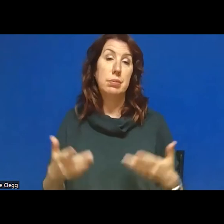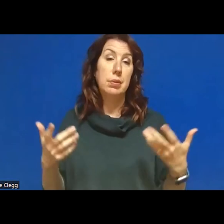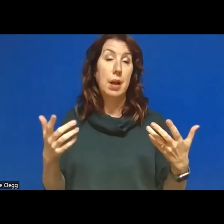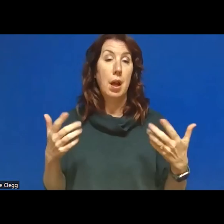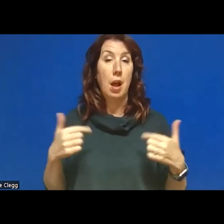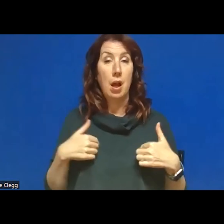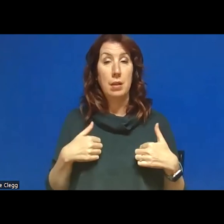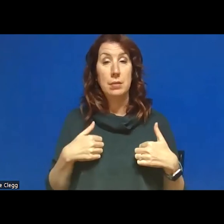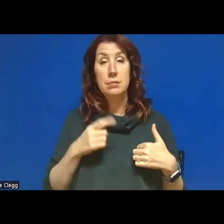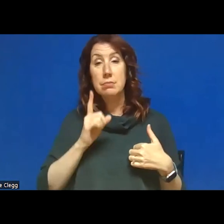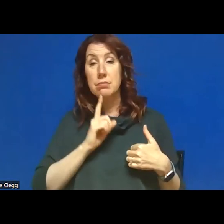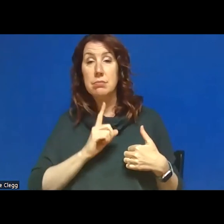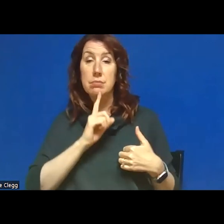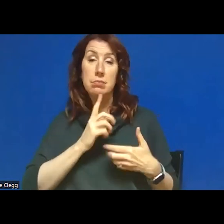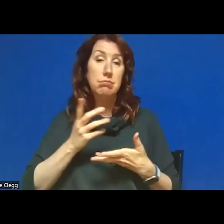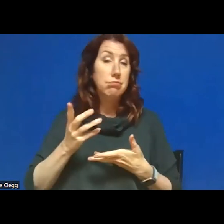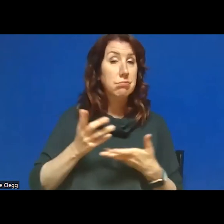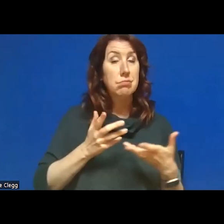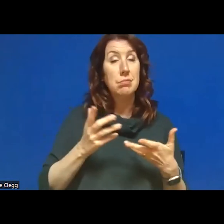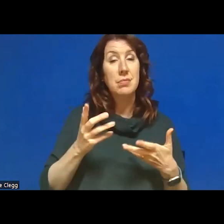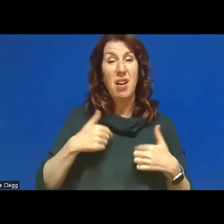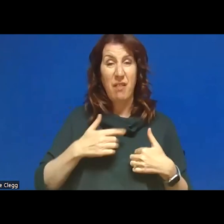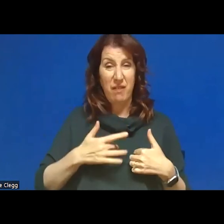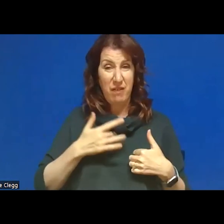had set out to do, then I was failing.